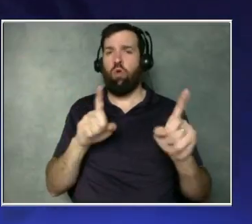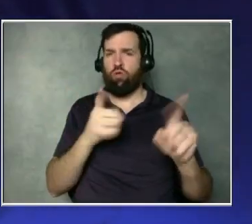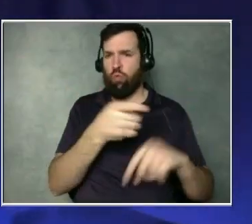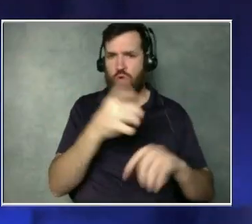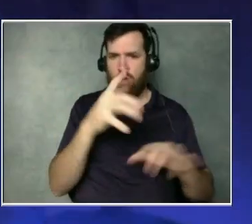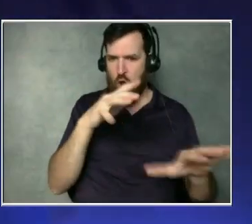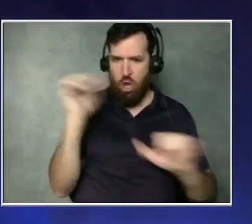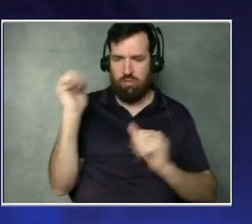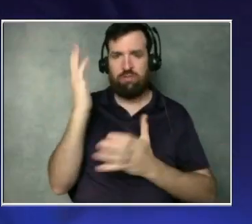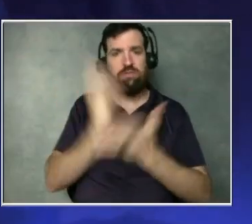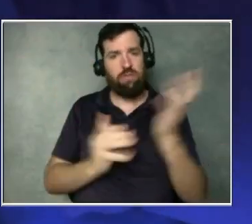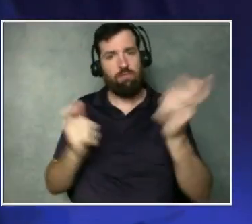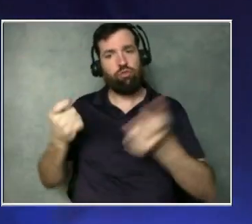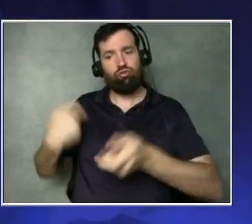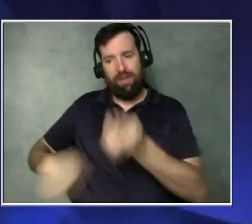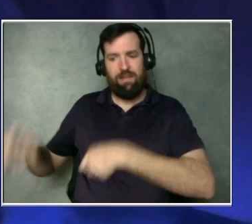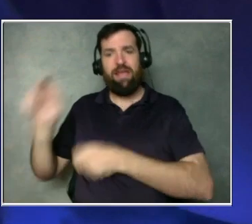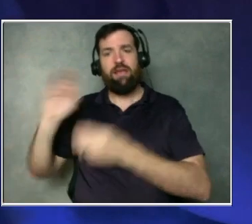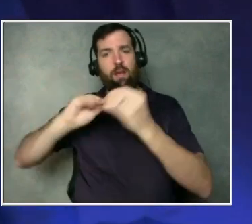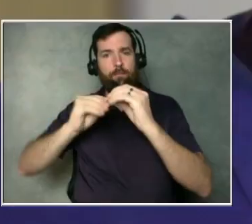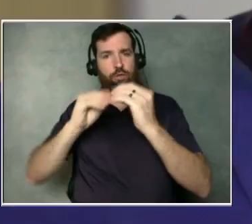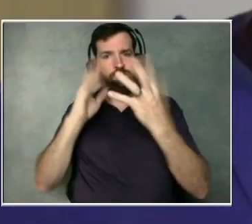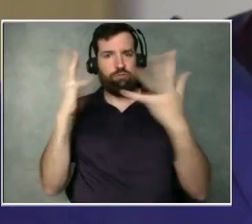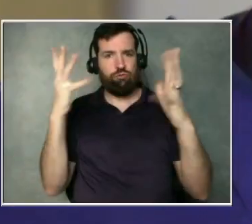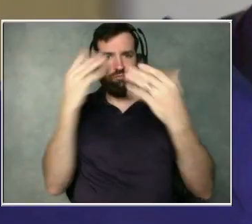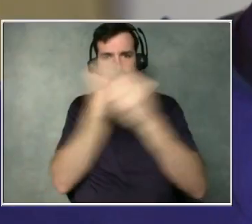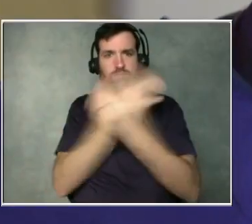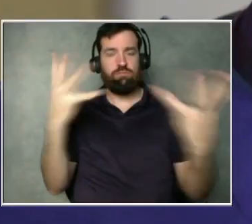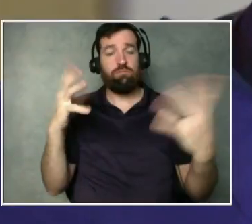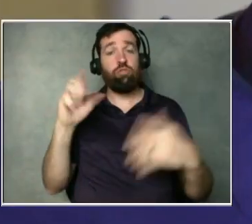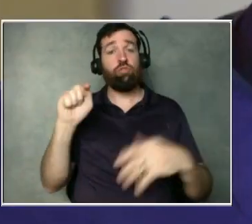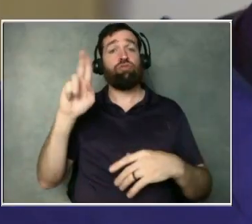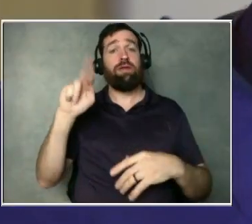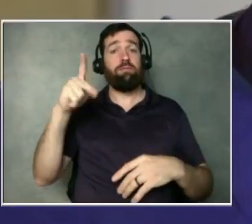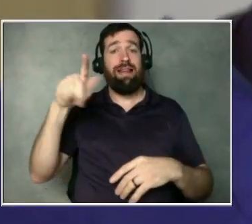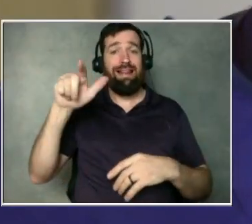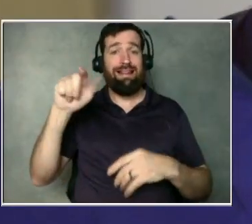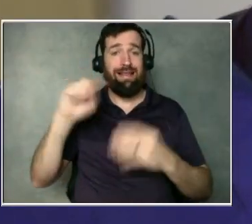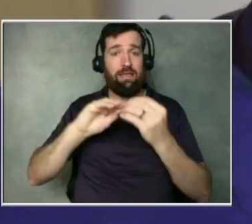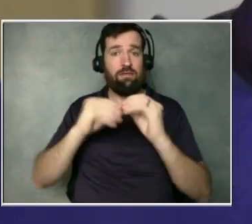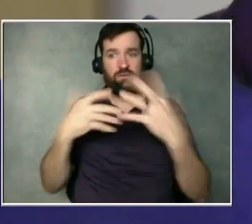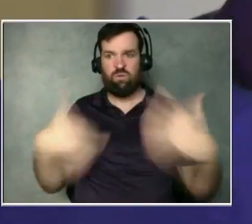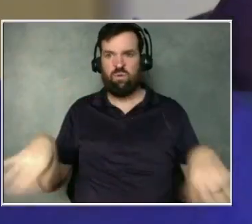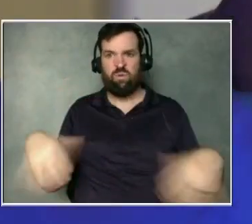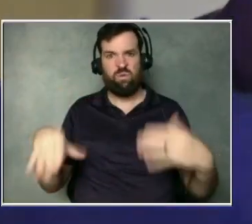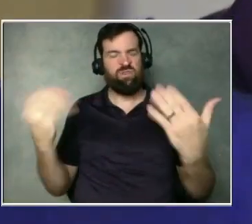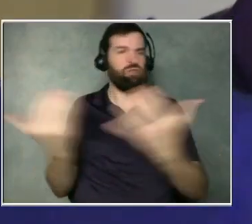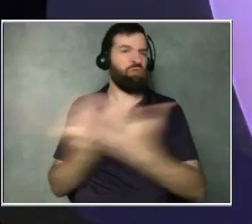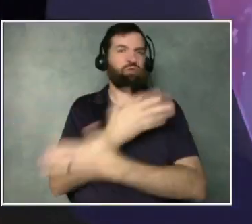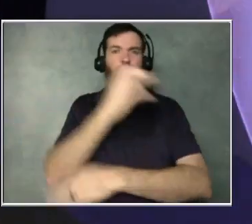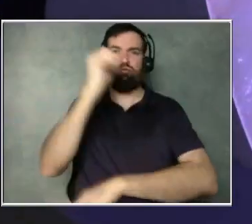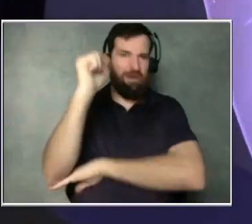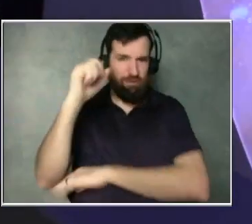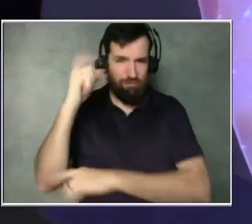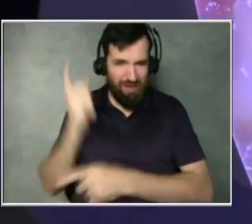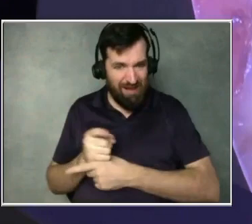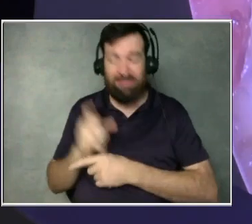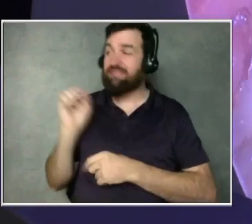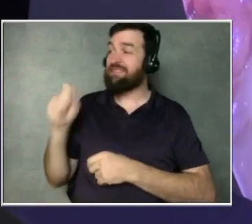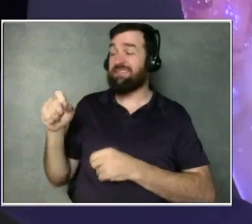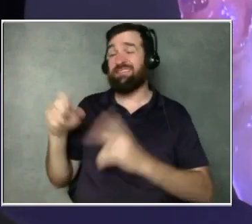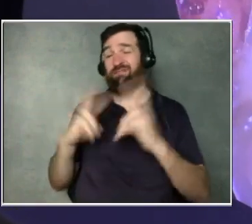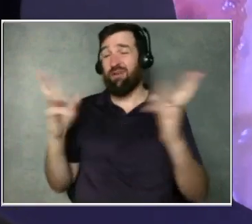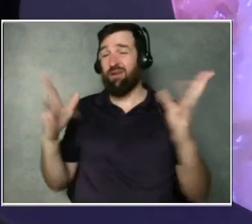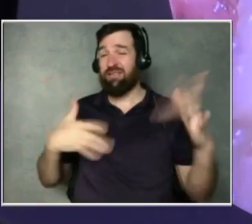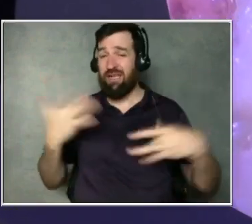transplant numbers that got shared. As it turns out, the transplant program here at the health system set a new record. Talk to us about that. Yeah, it's been pretty exciting. My partner's